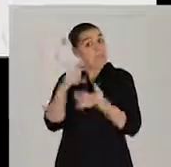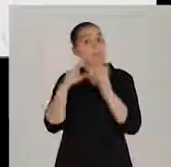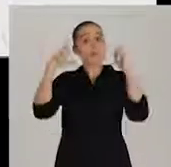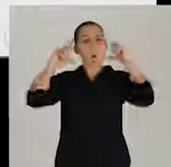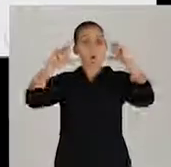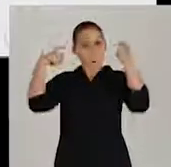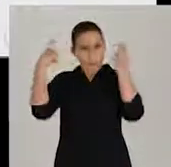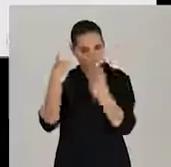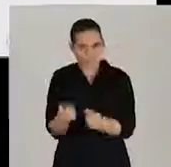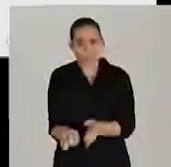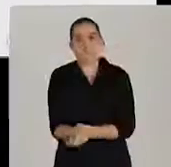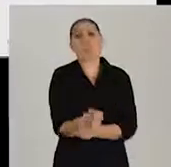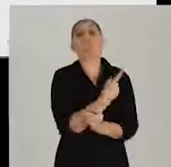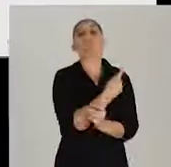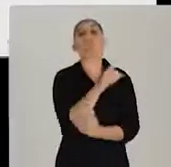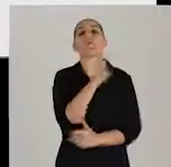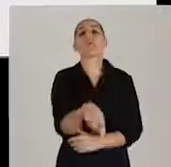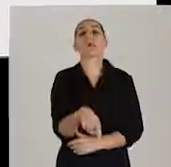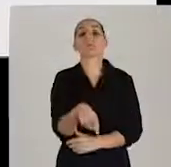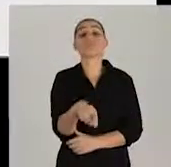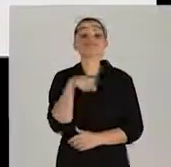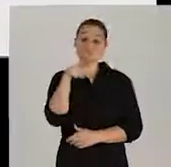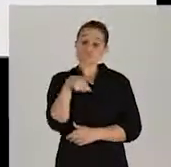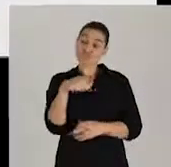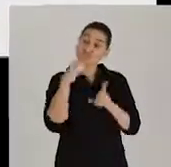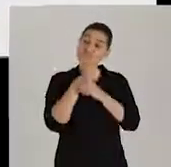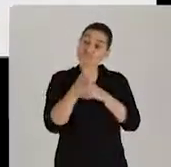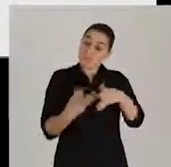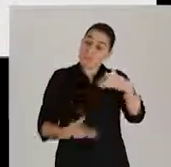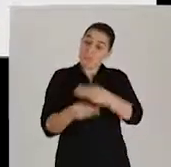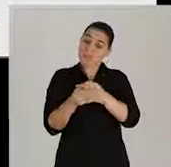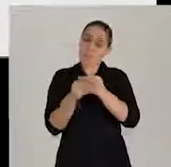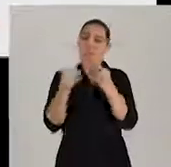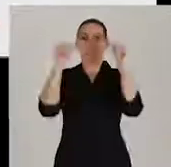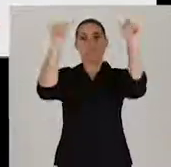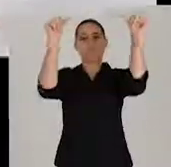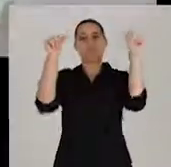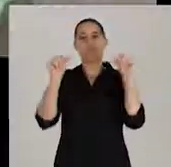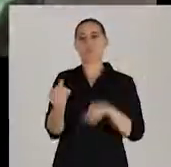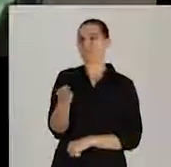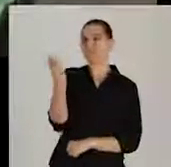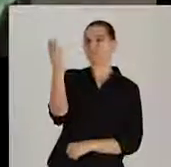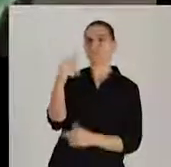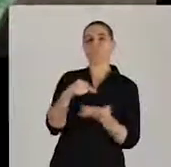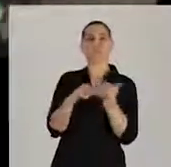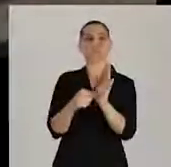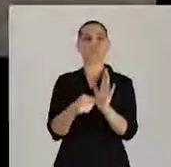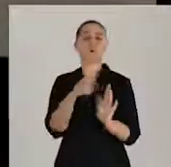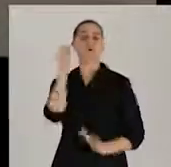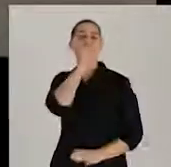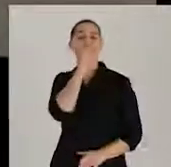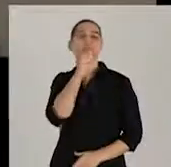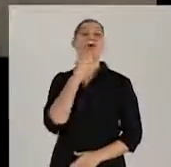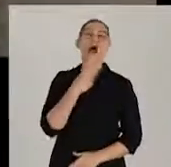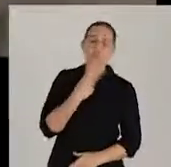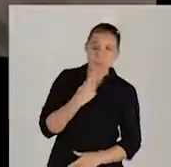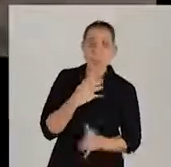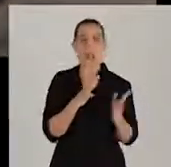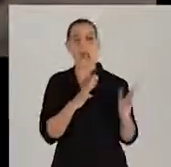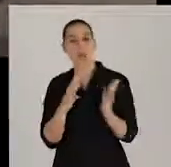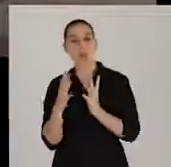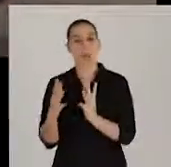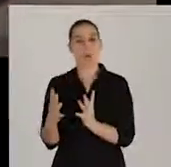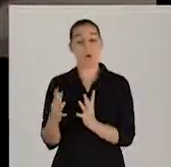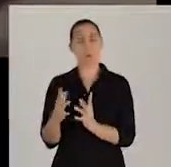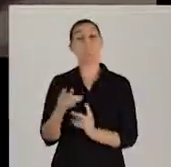poster on cough etiquette is included in the materials accompanying this video. Promote cough etiquette every chance you have